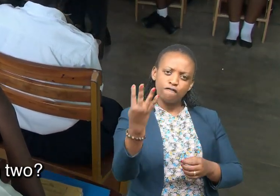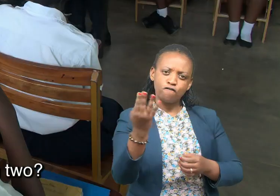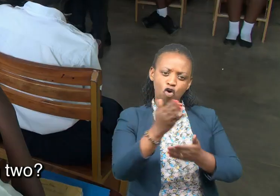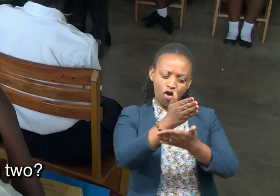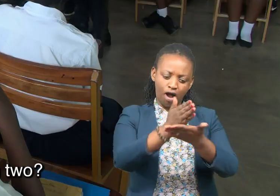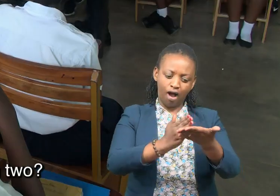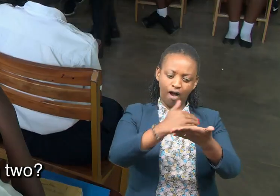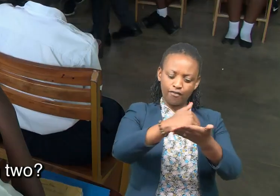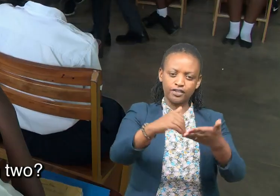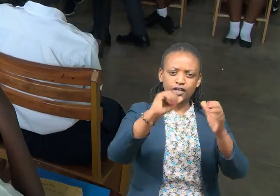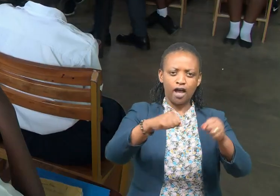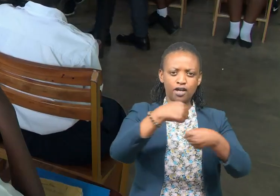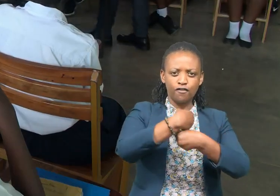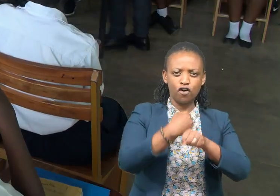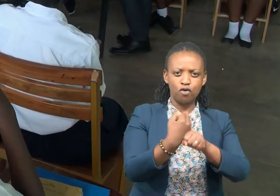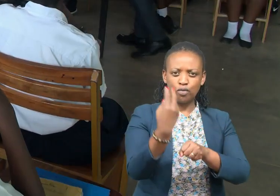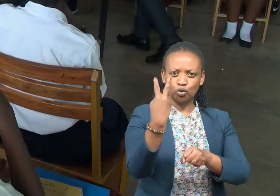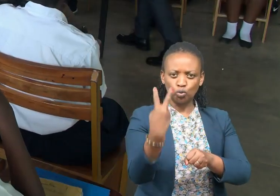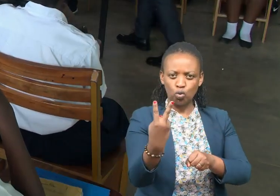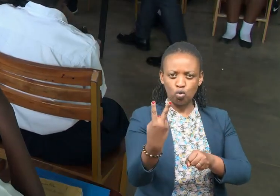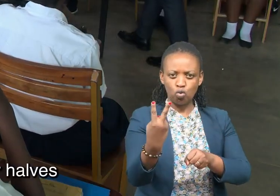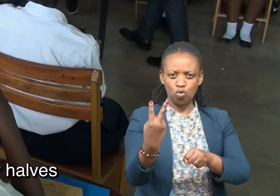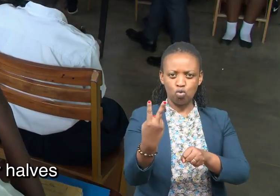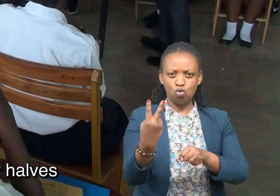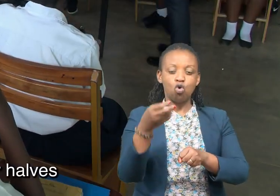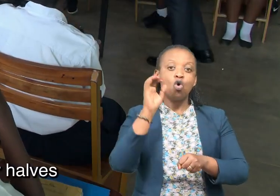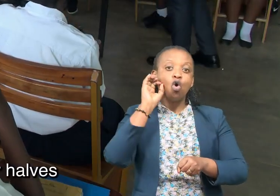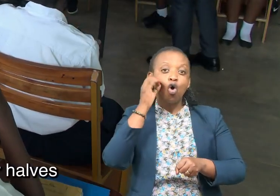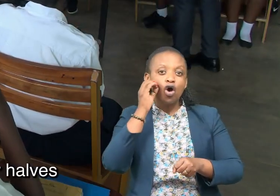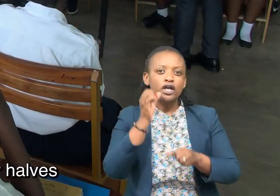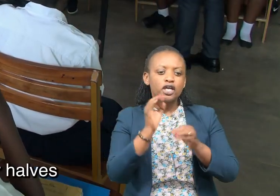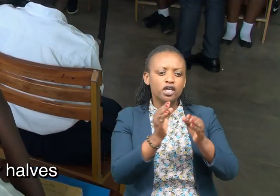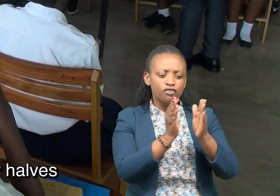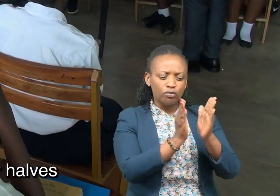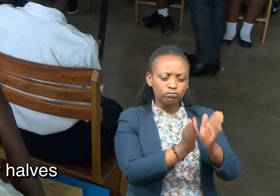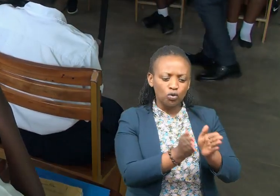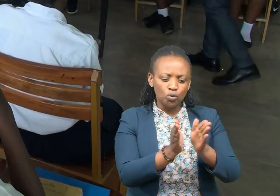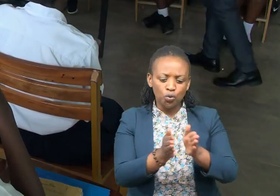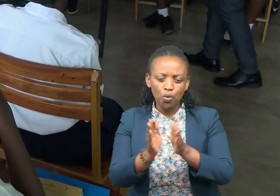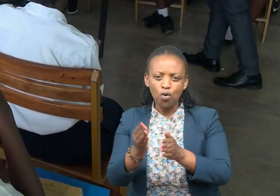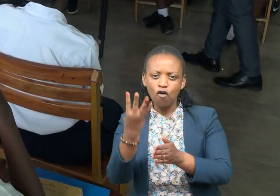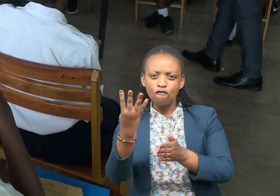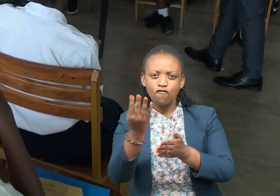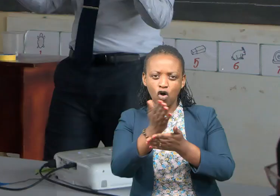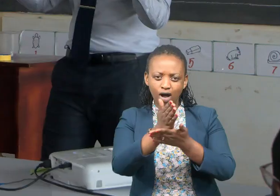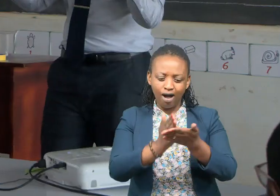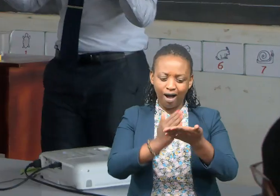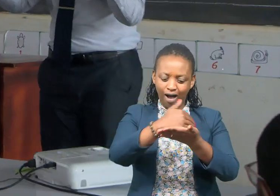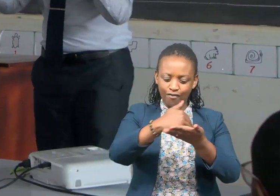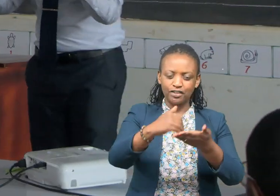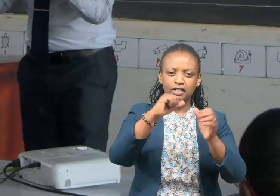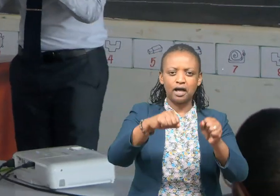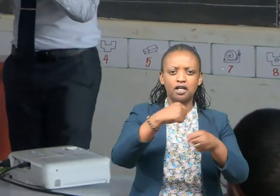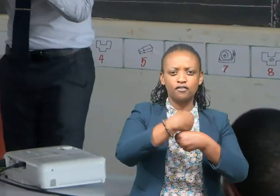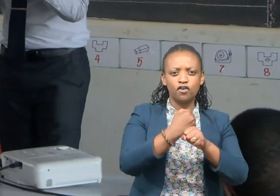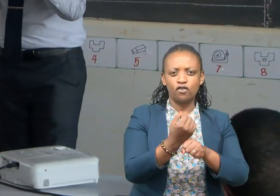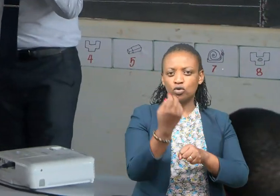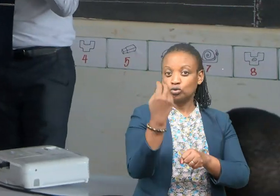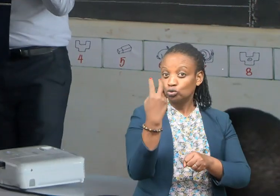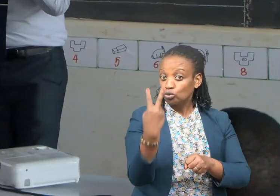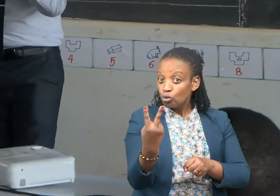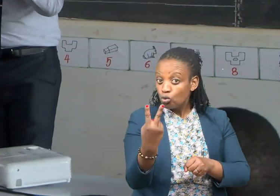4 halves can form 2 oranges. When you arrange 4 halves, you can form